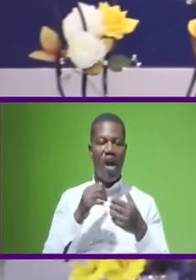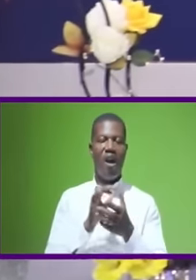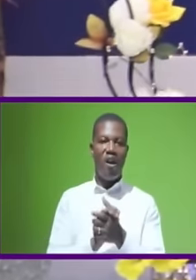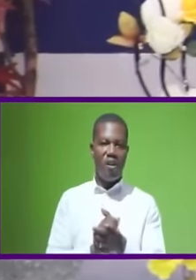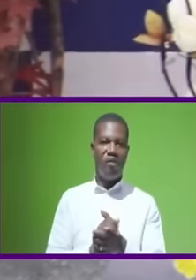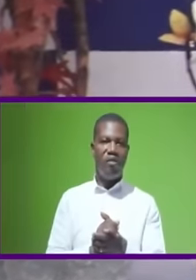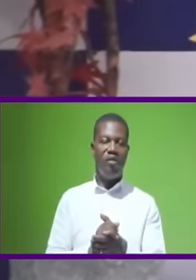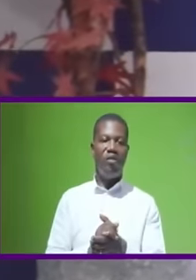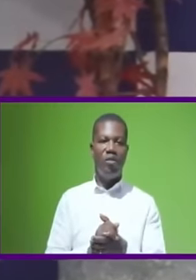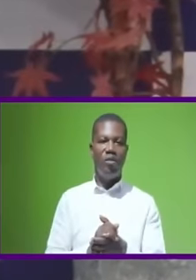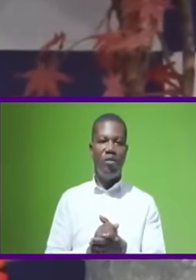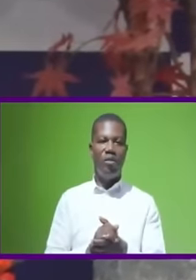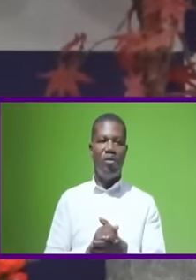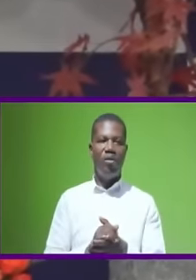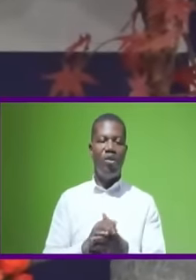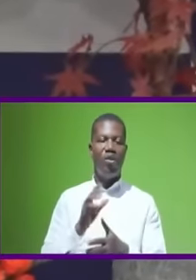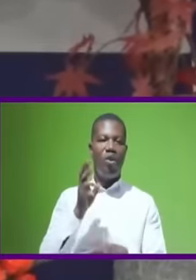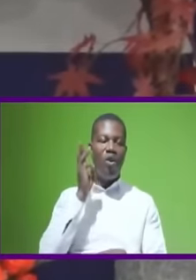it.